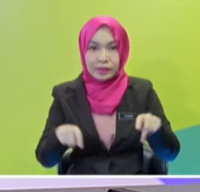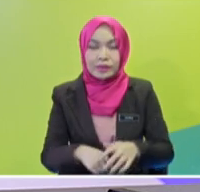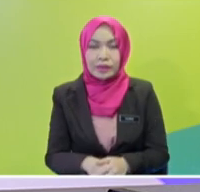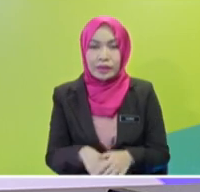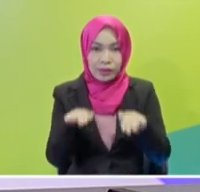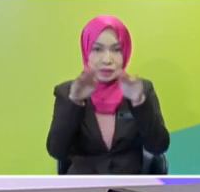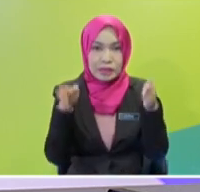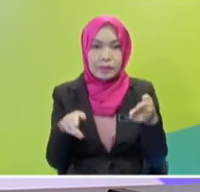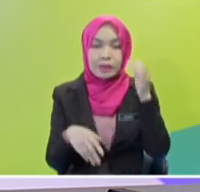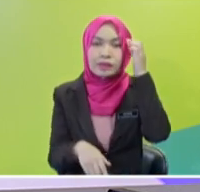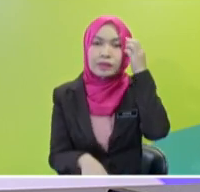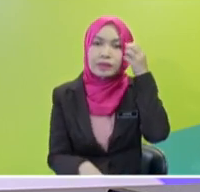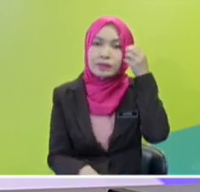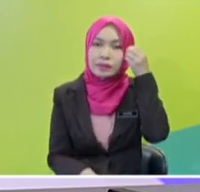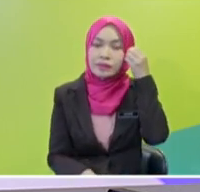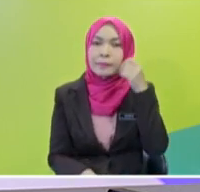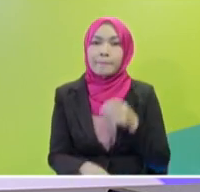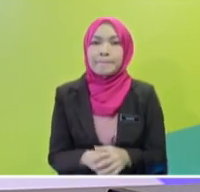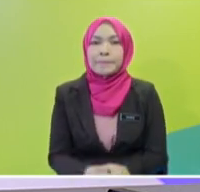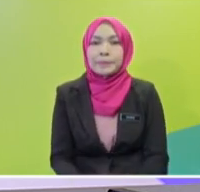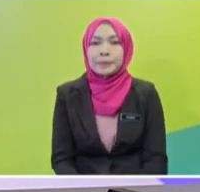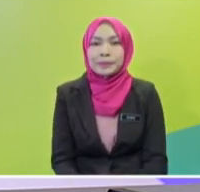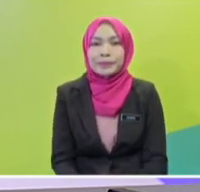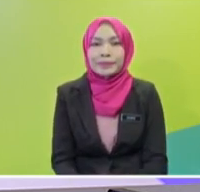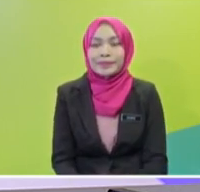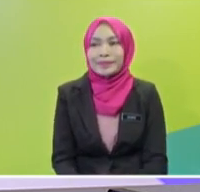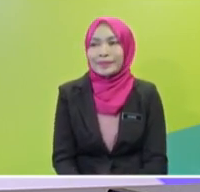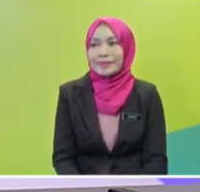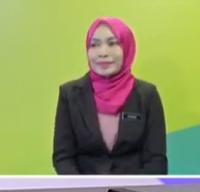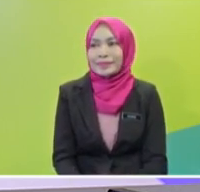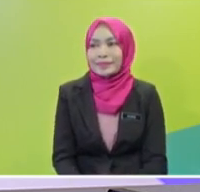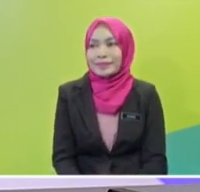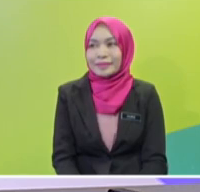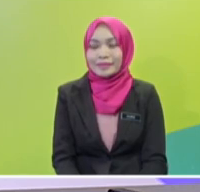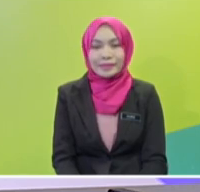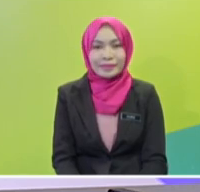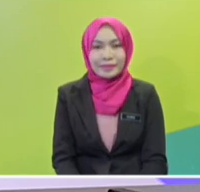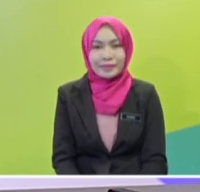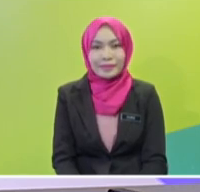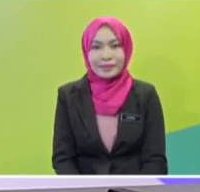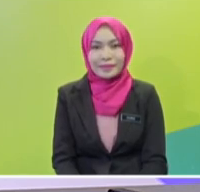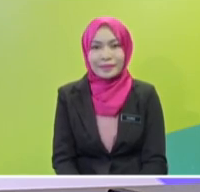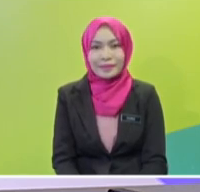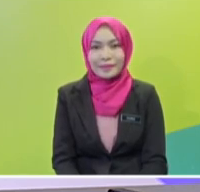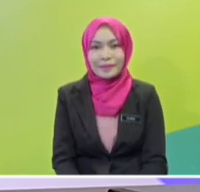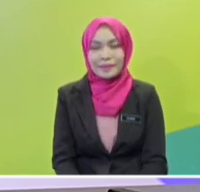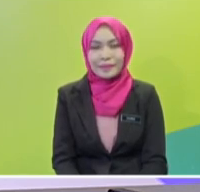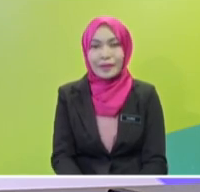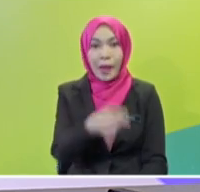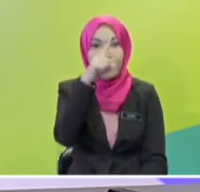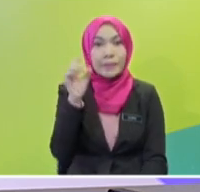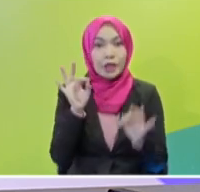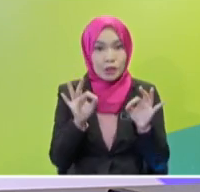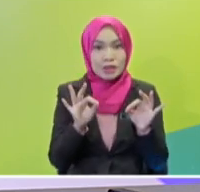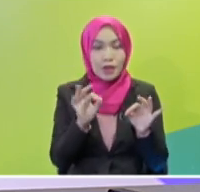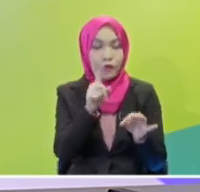fold this side downwards. Ah. And pull the other side. Because when we want to pull this to